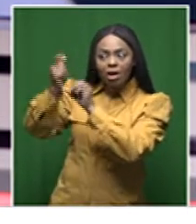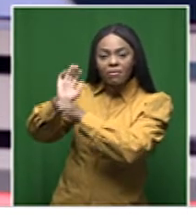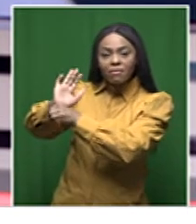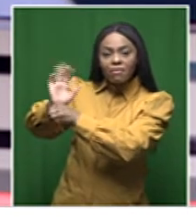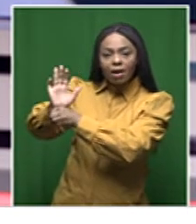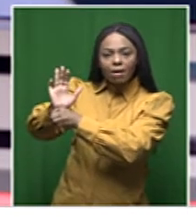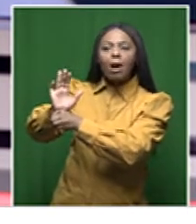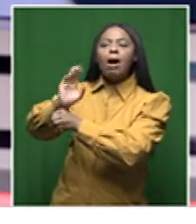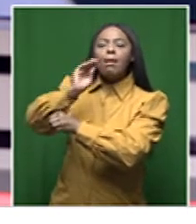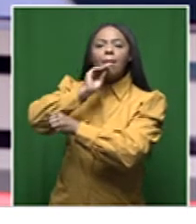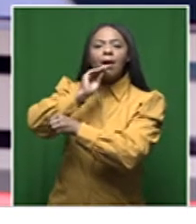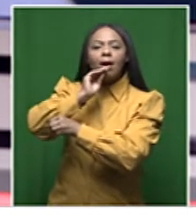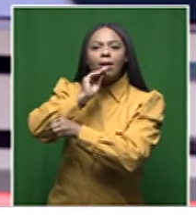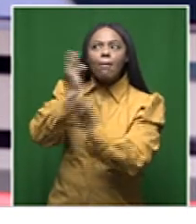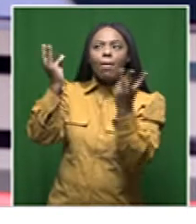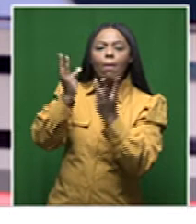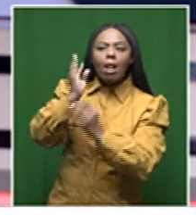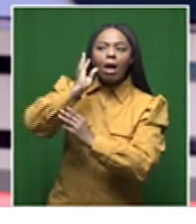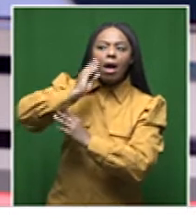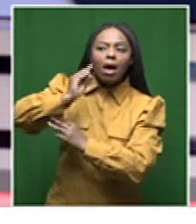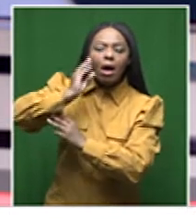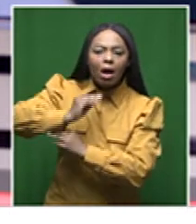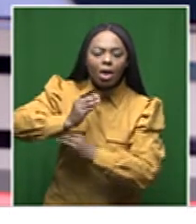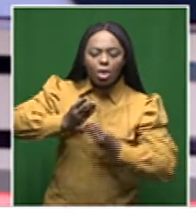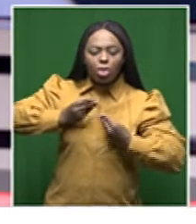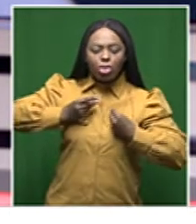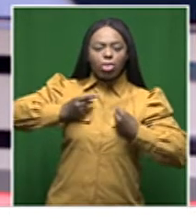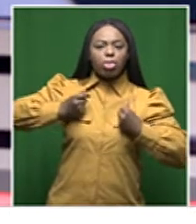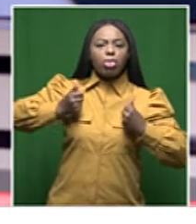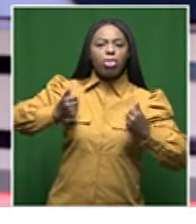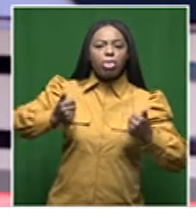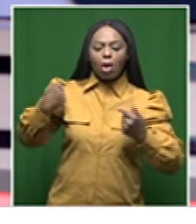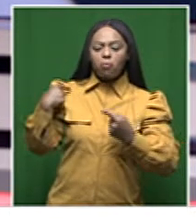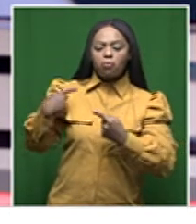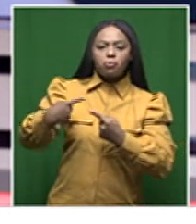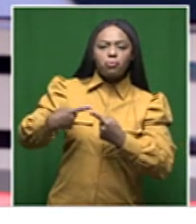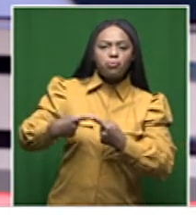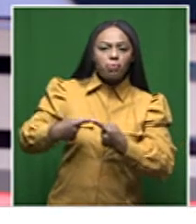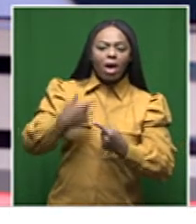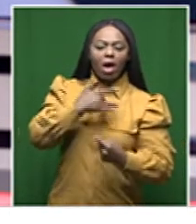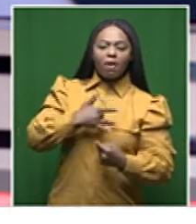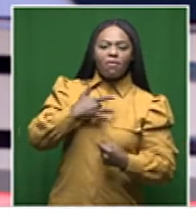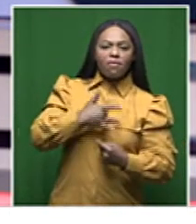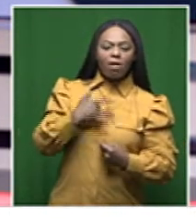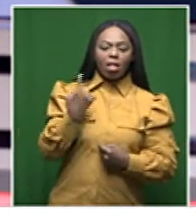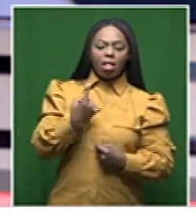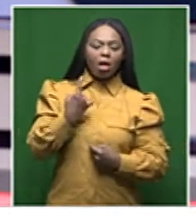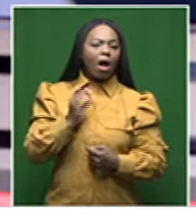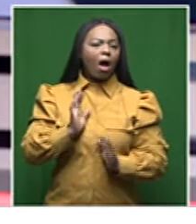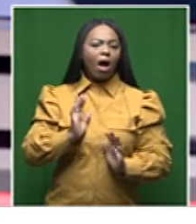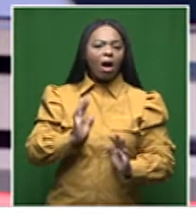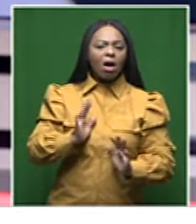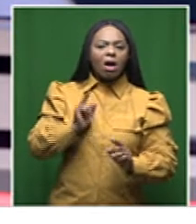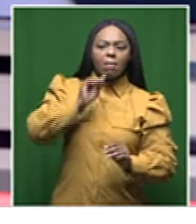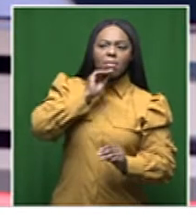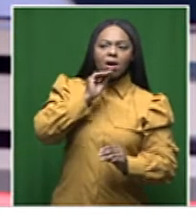to experience the healing or experience the journey that you went through and not feel alone, not feel like there isn't a